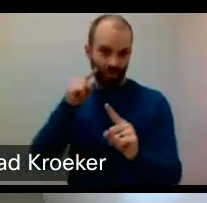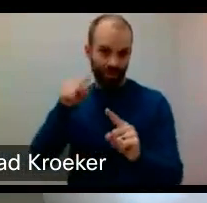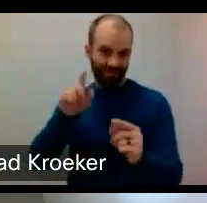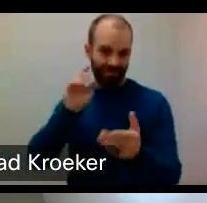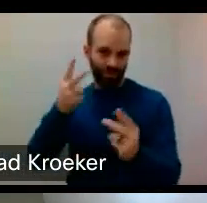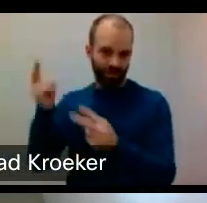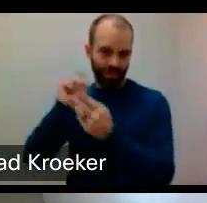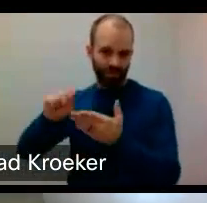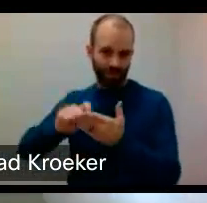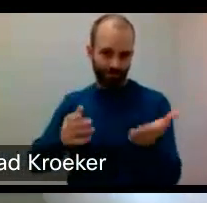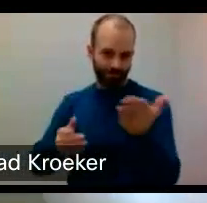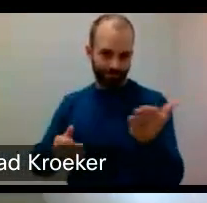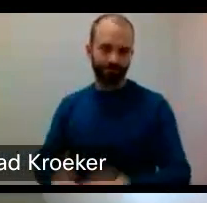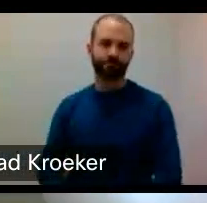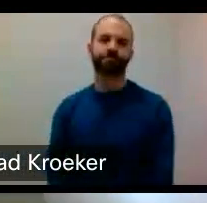All right.